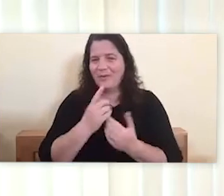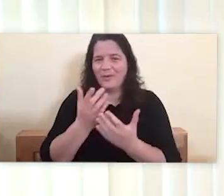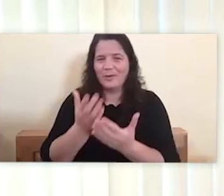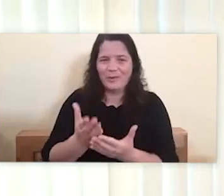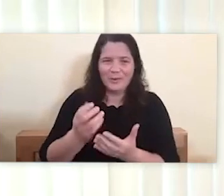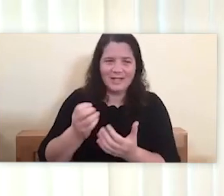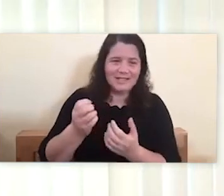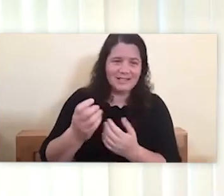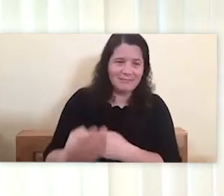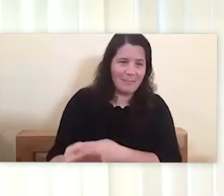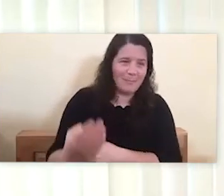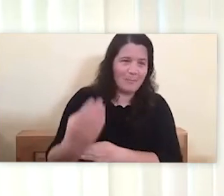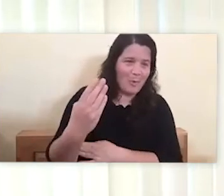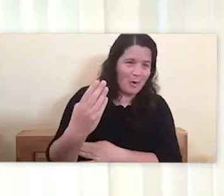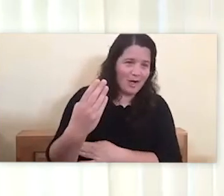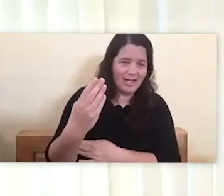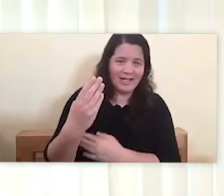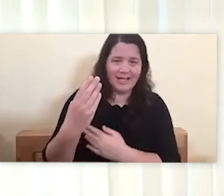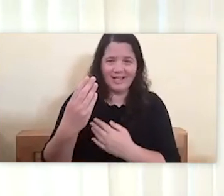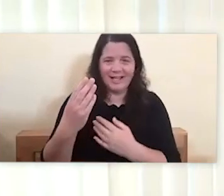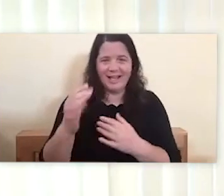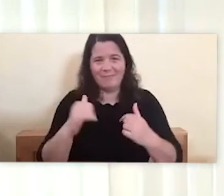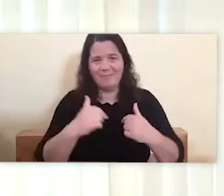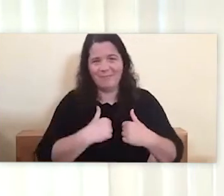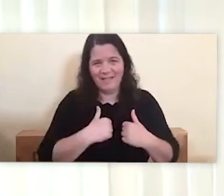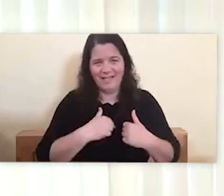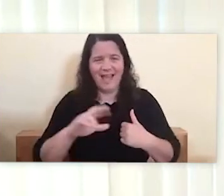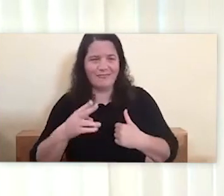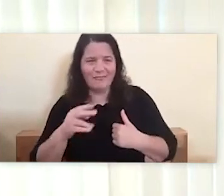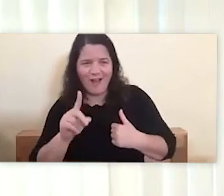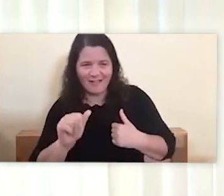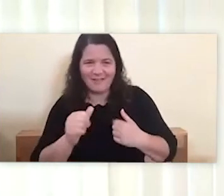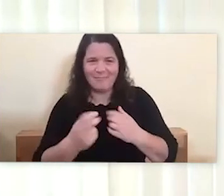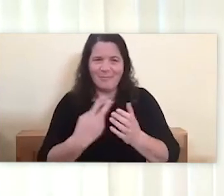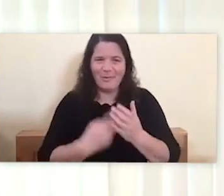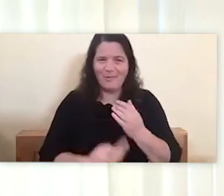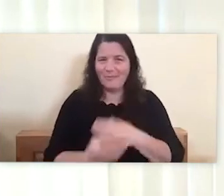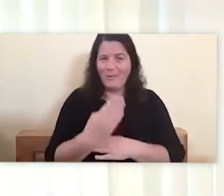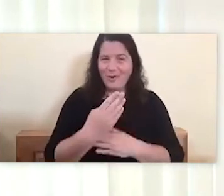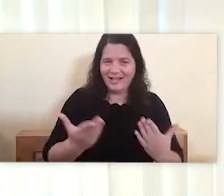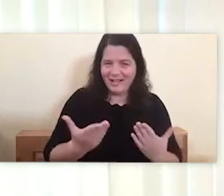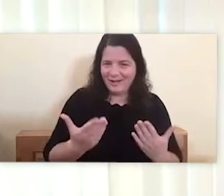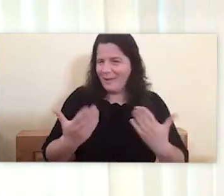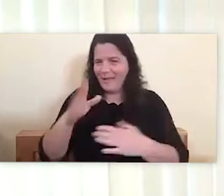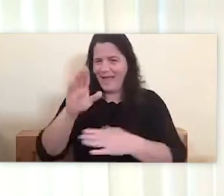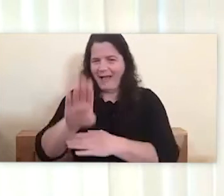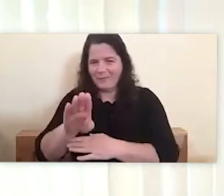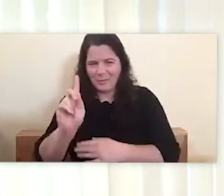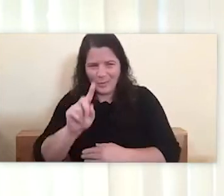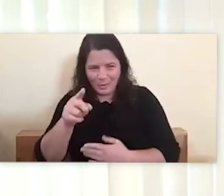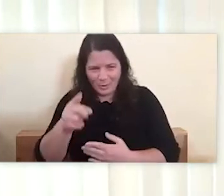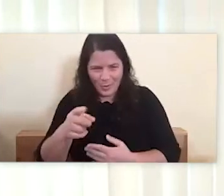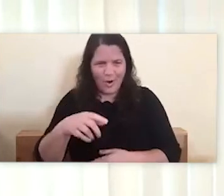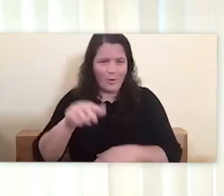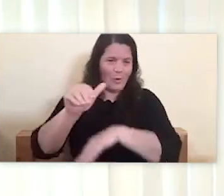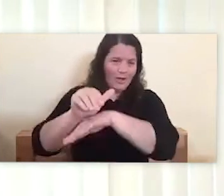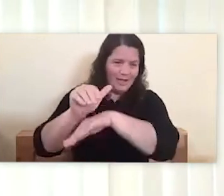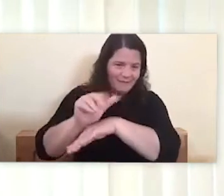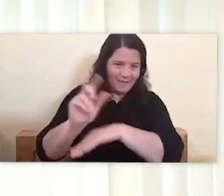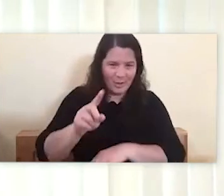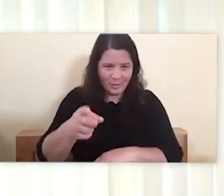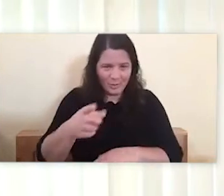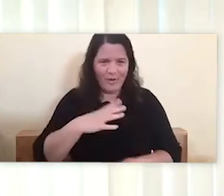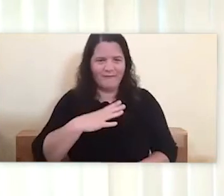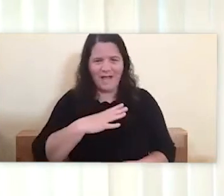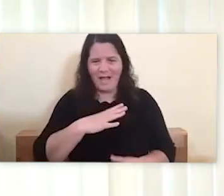as it is for myself and Rhonda, or whether it's afternoon or evening. Welcome to